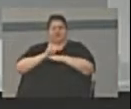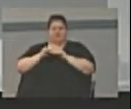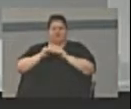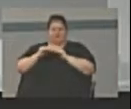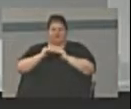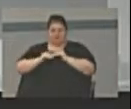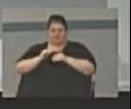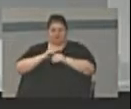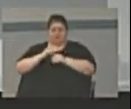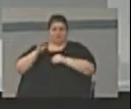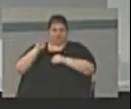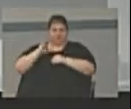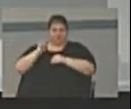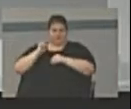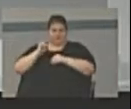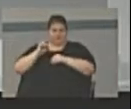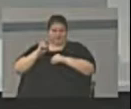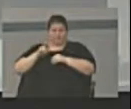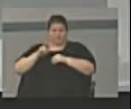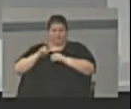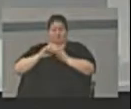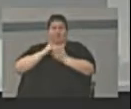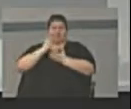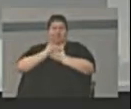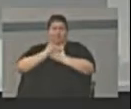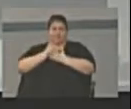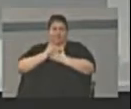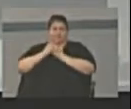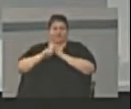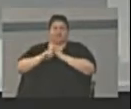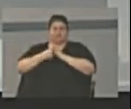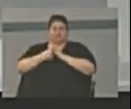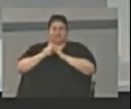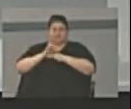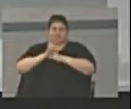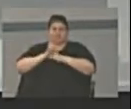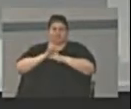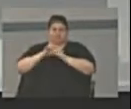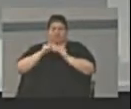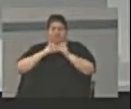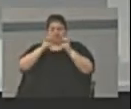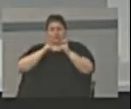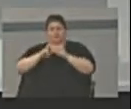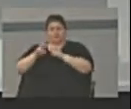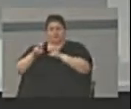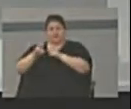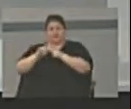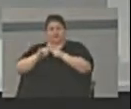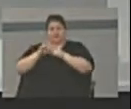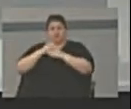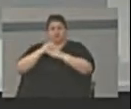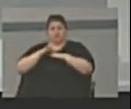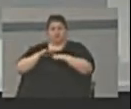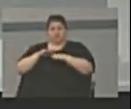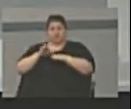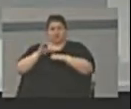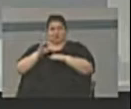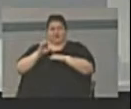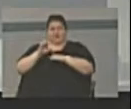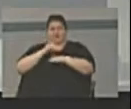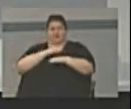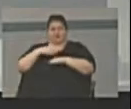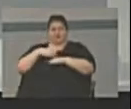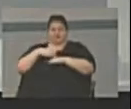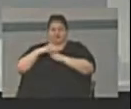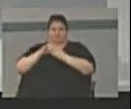approved our initiation package. So what that means is they've transmitted that to the district council, and now it's their turn to act on